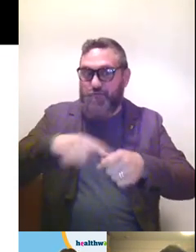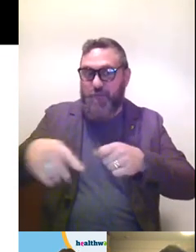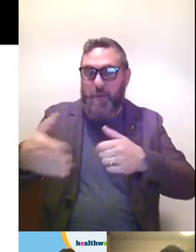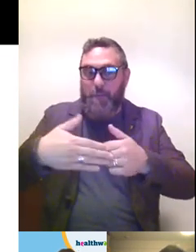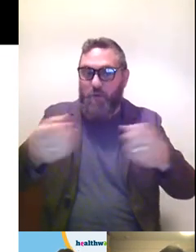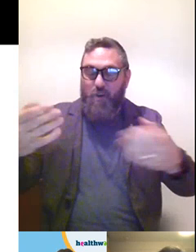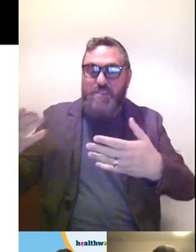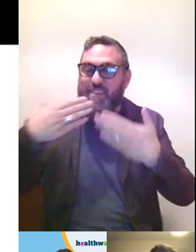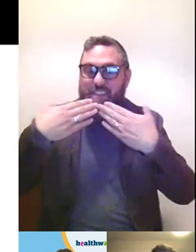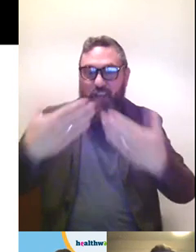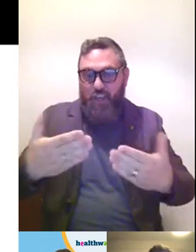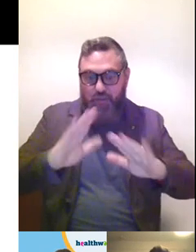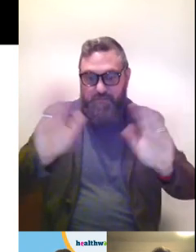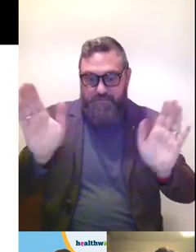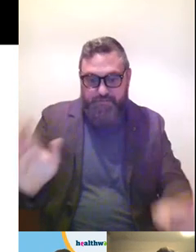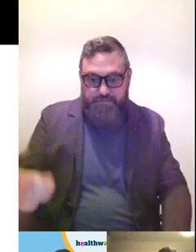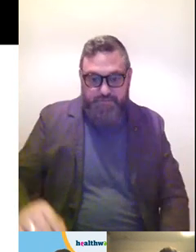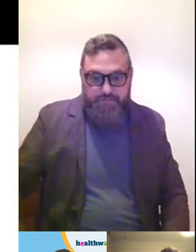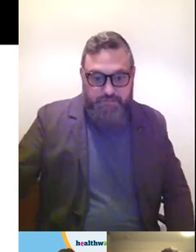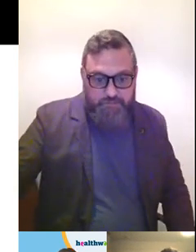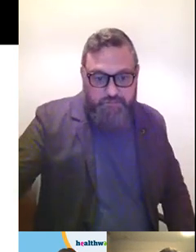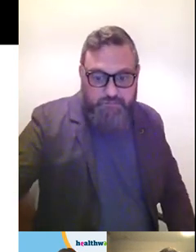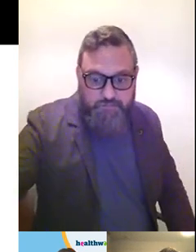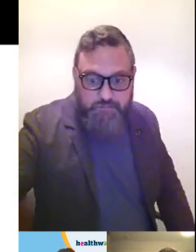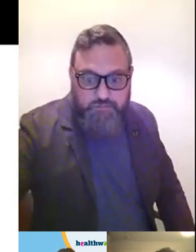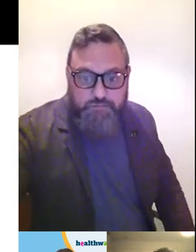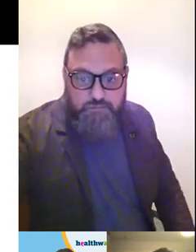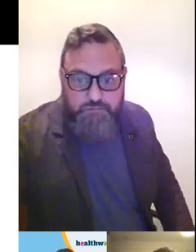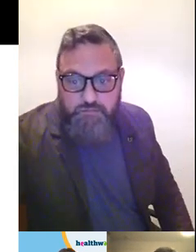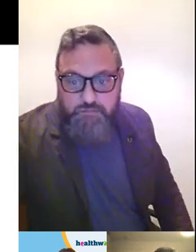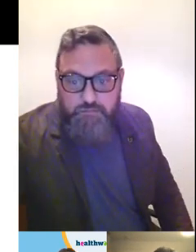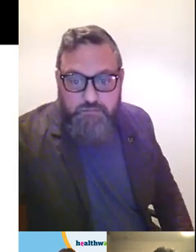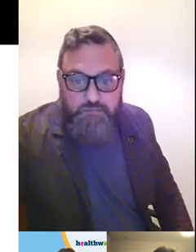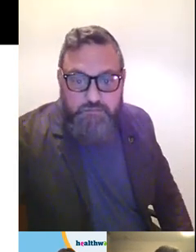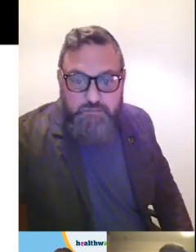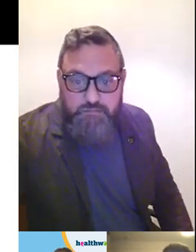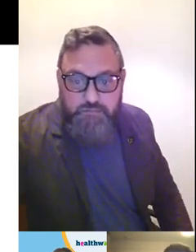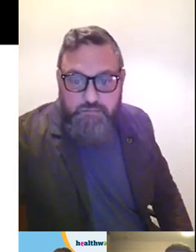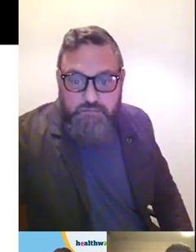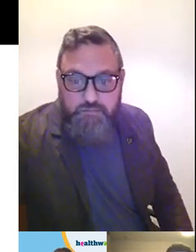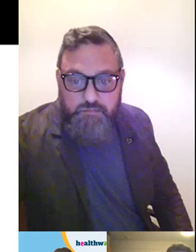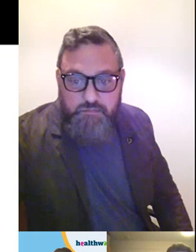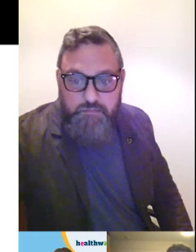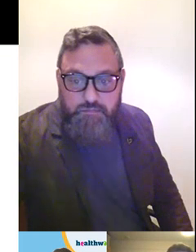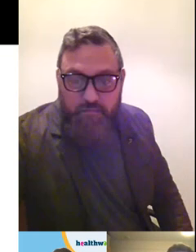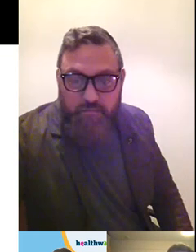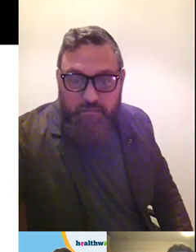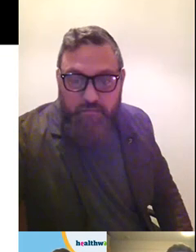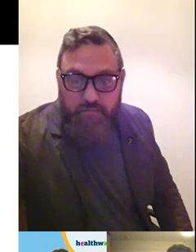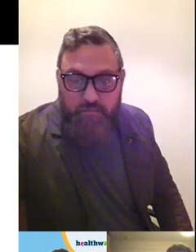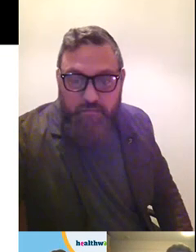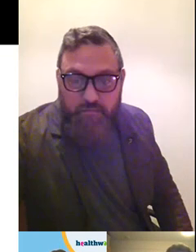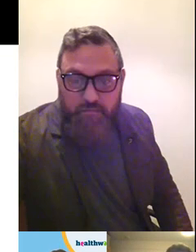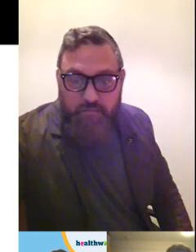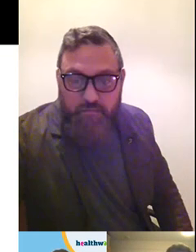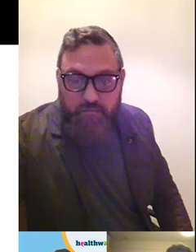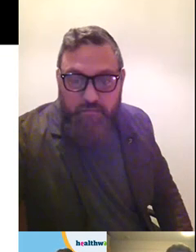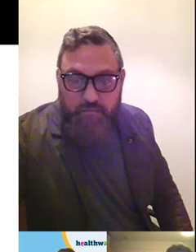Thank you. Thank you very much. Thanks. Bye bye. Thanks, everybody. Thank you. Bye bye.